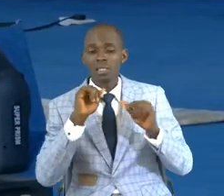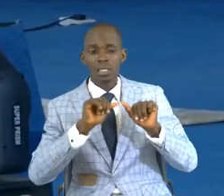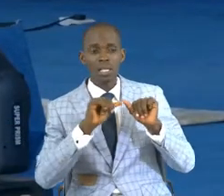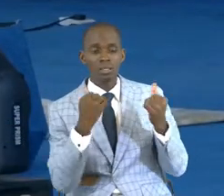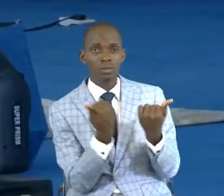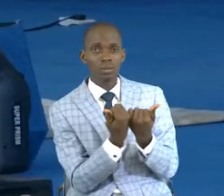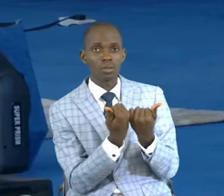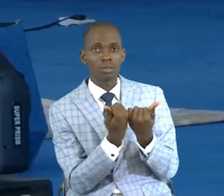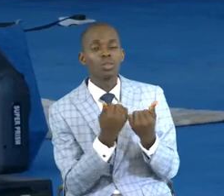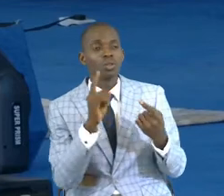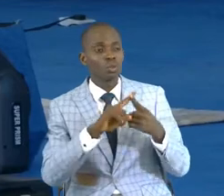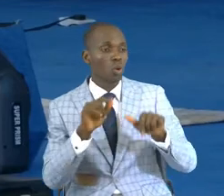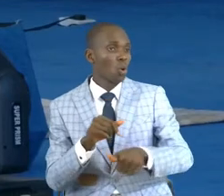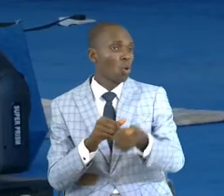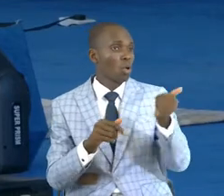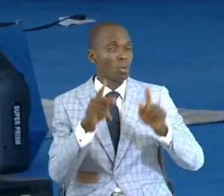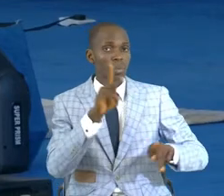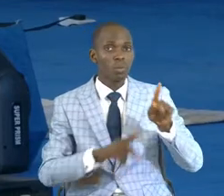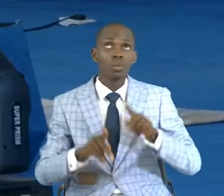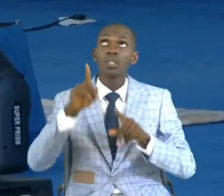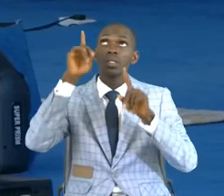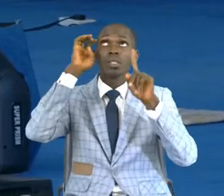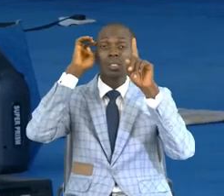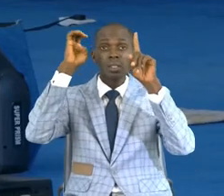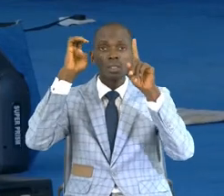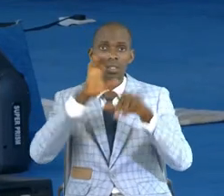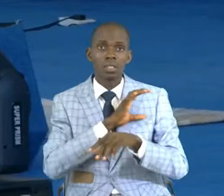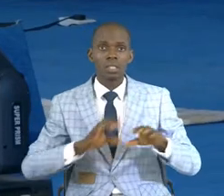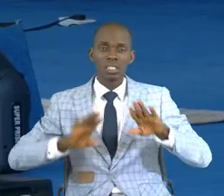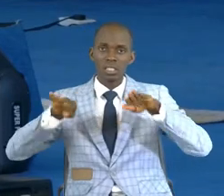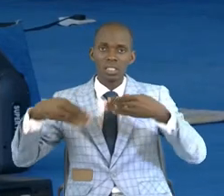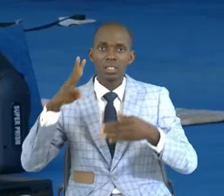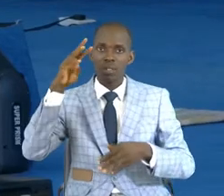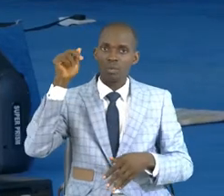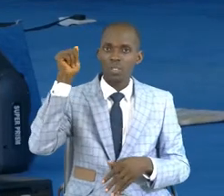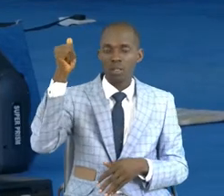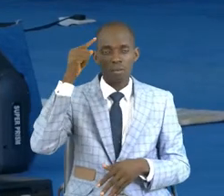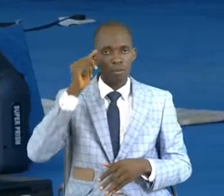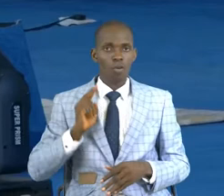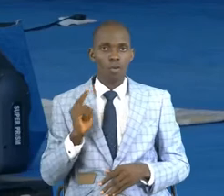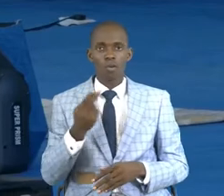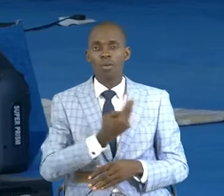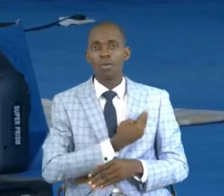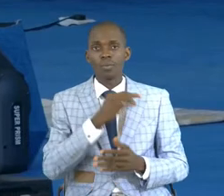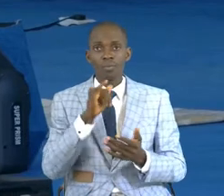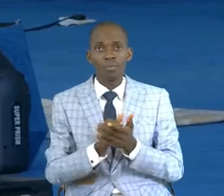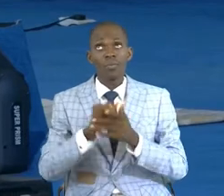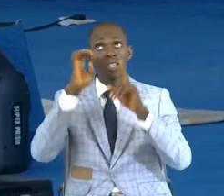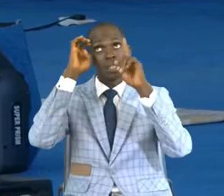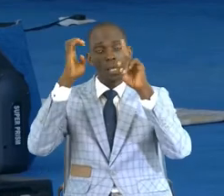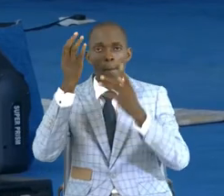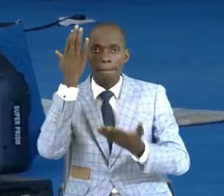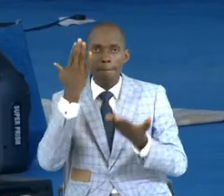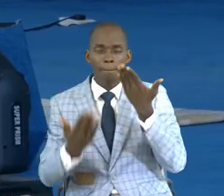people, he gave himself for us, that he might redeem